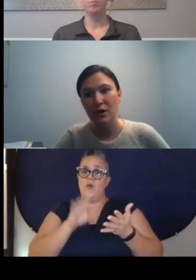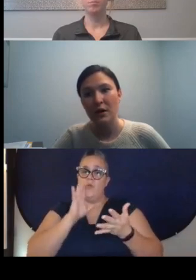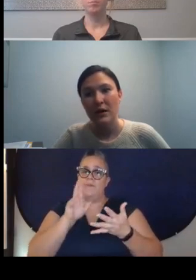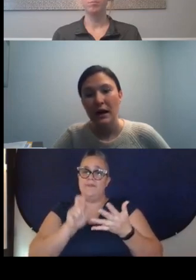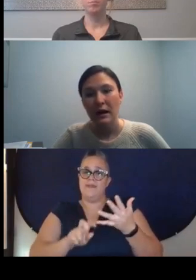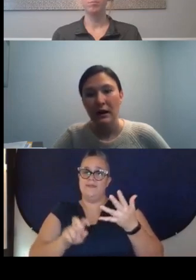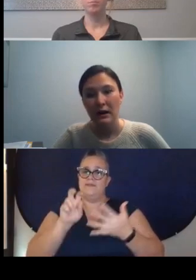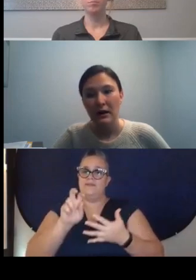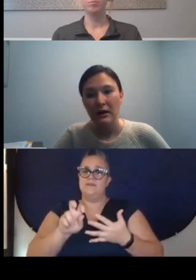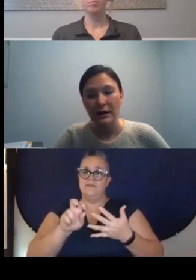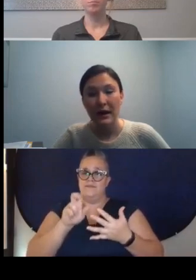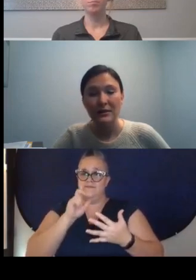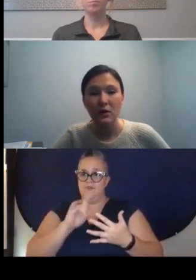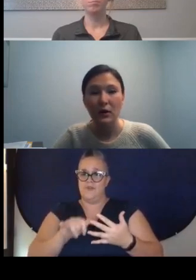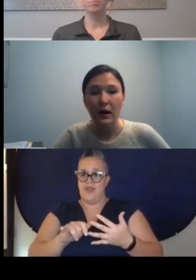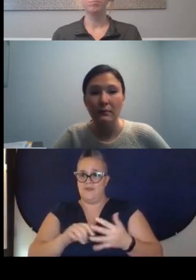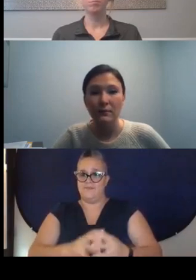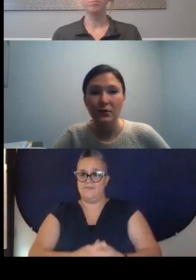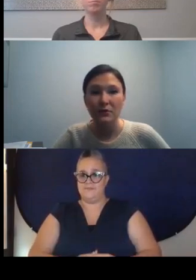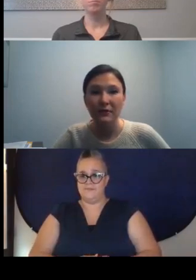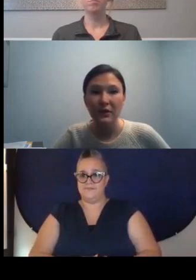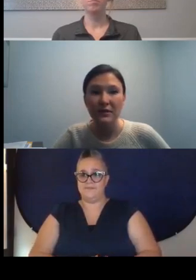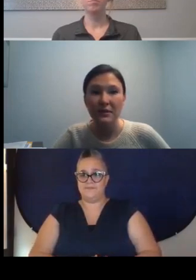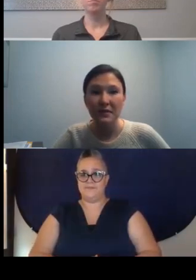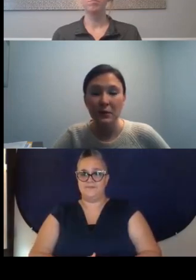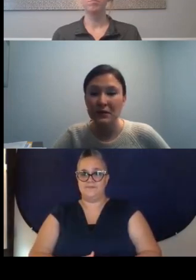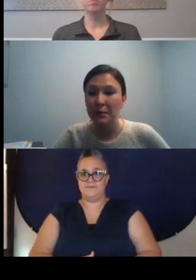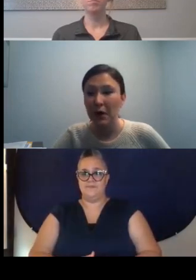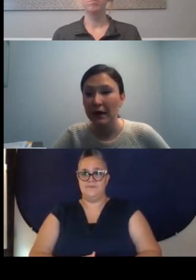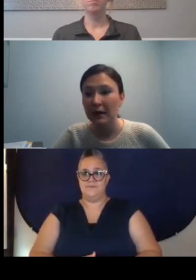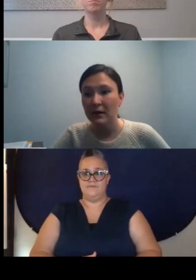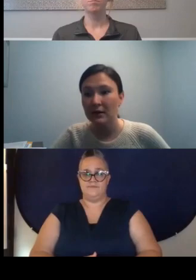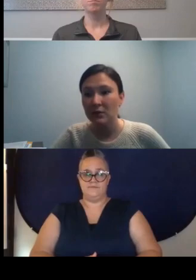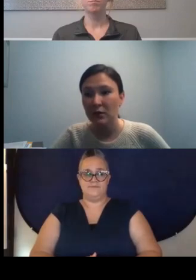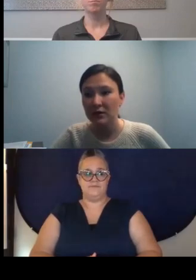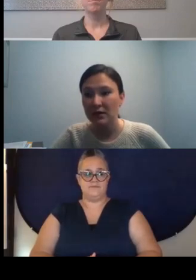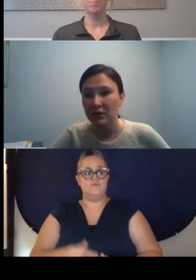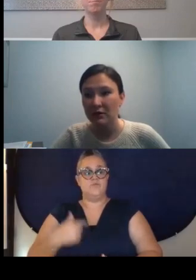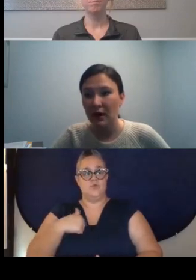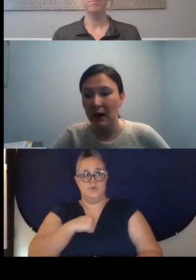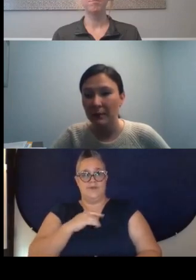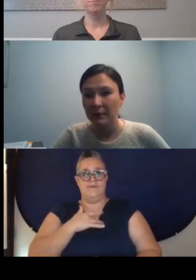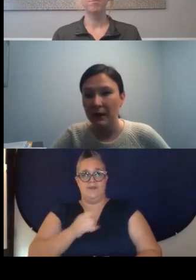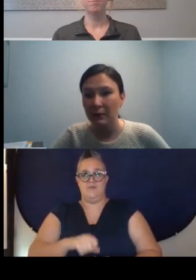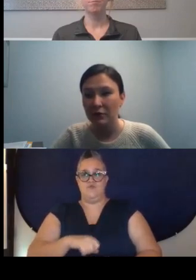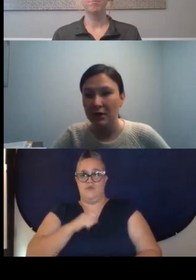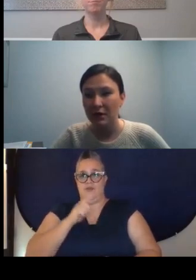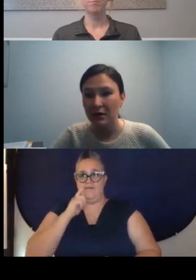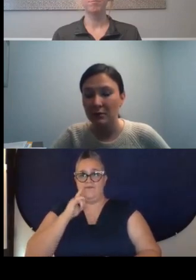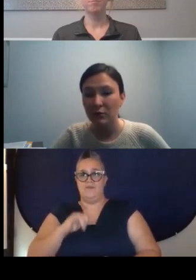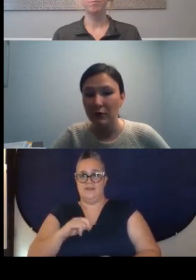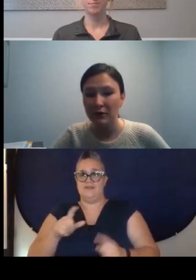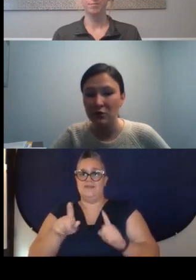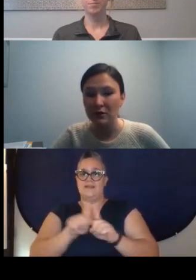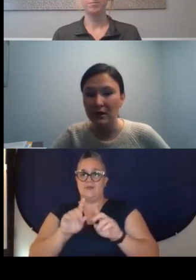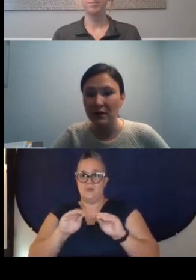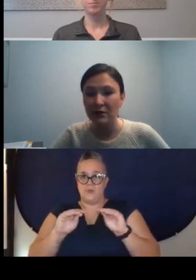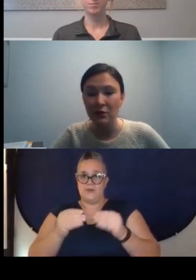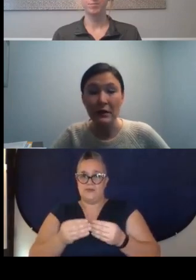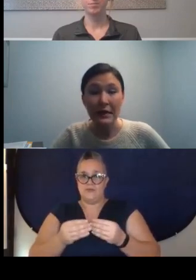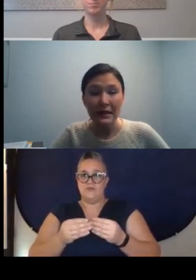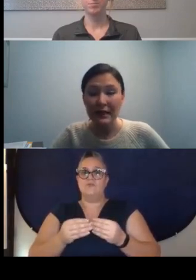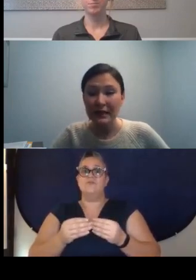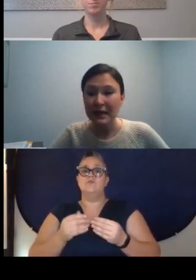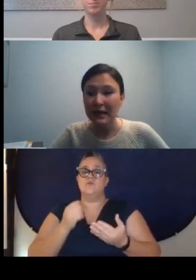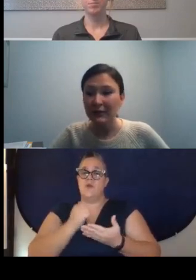Yeah, for sure. Yeah, so definitely this is something that we take pride in as an organization, being able to move individuals out of